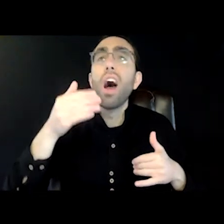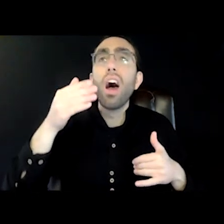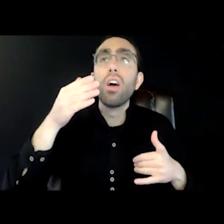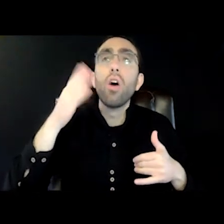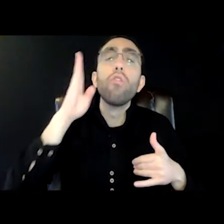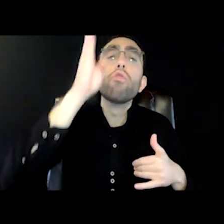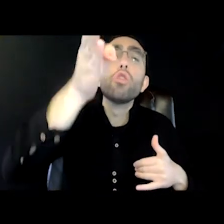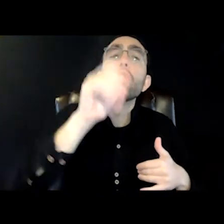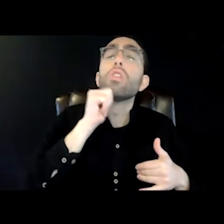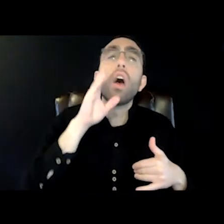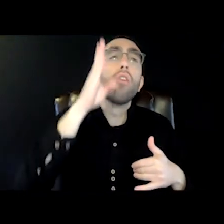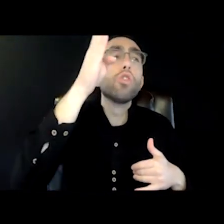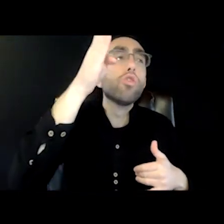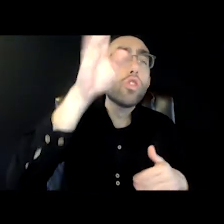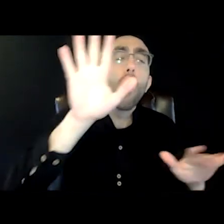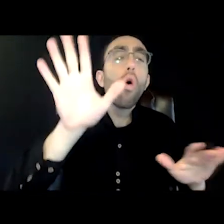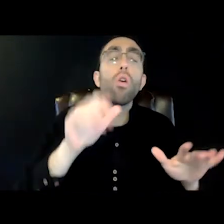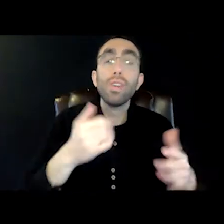and the impacts of climate change.